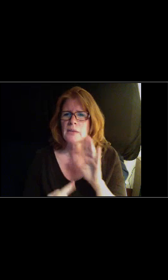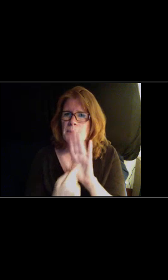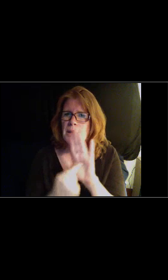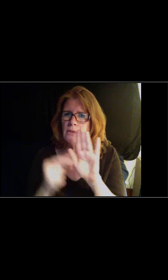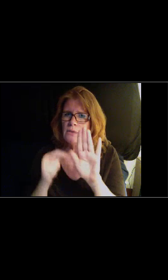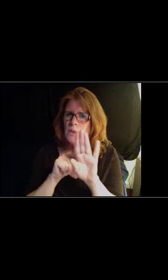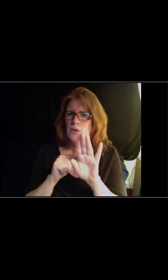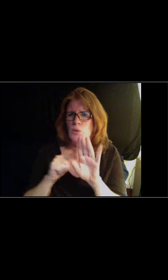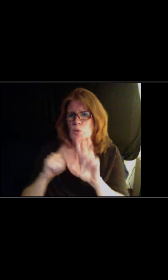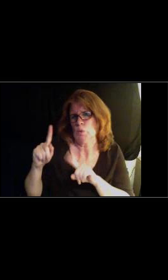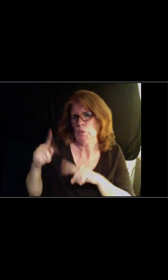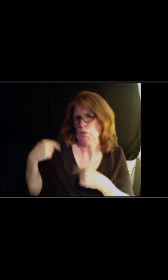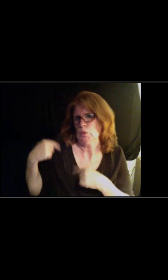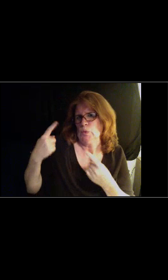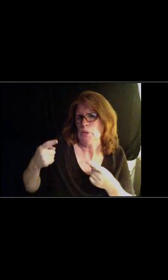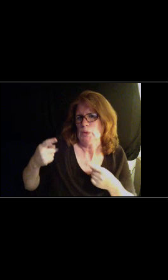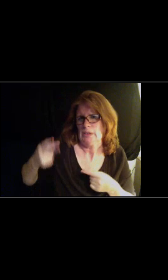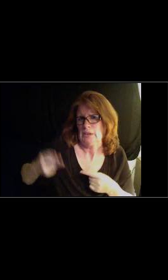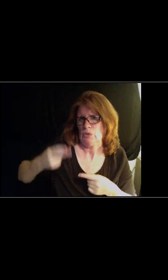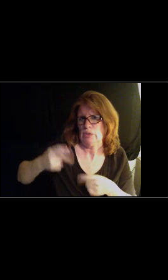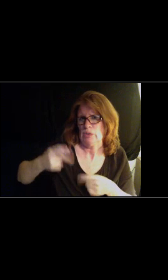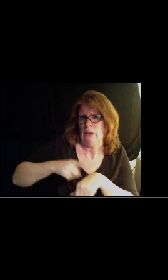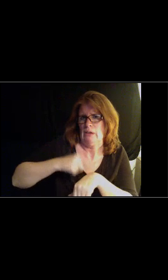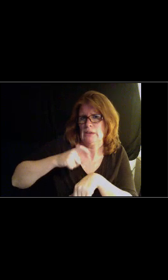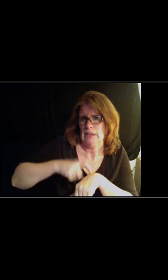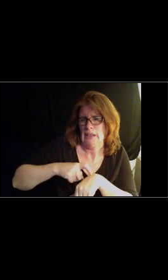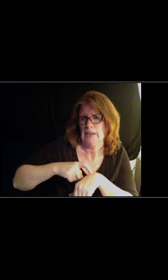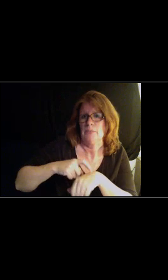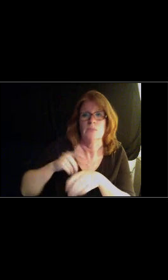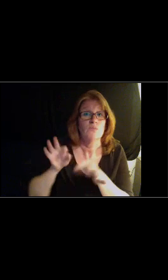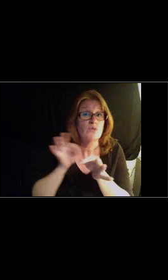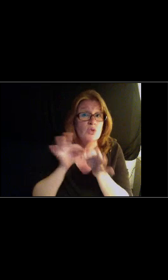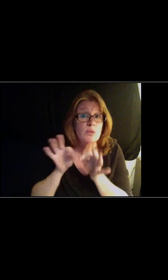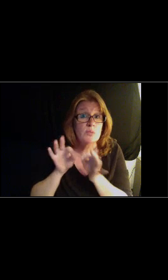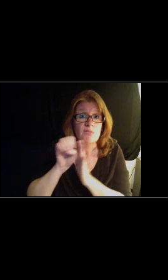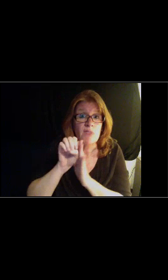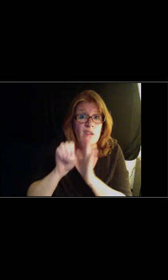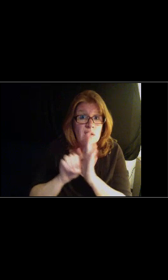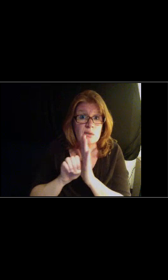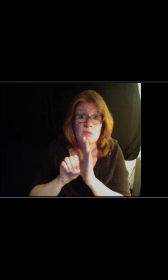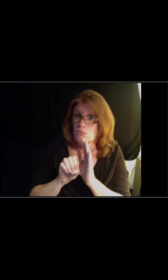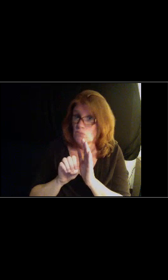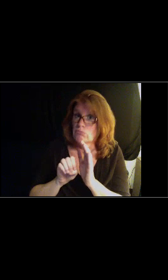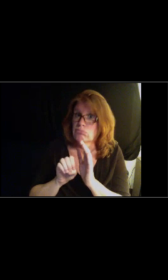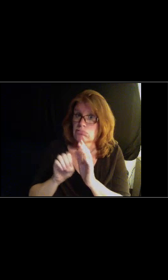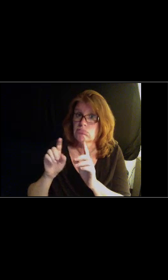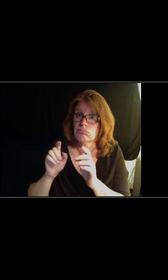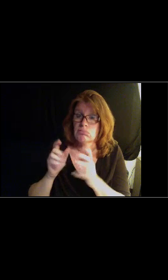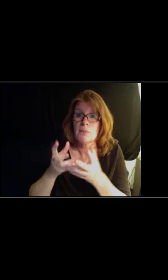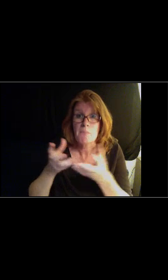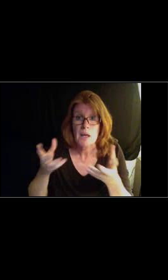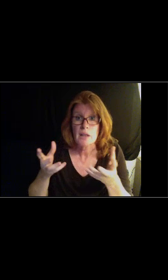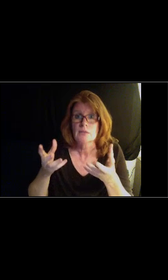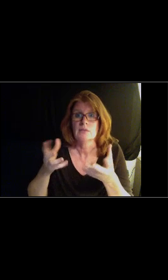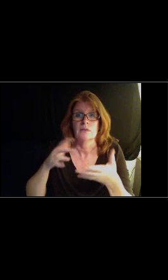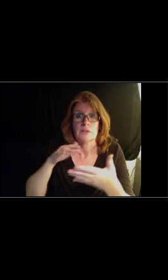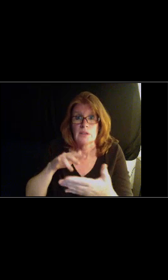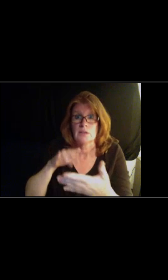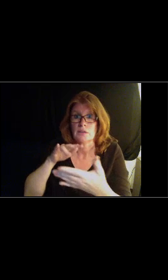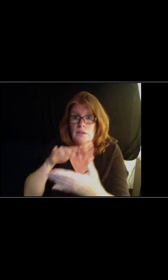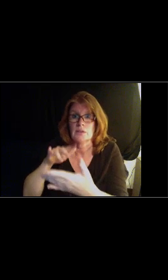So many of you might think that I am saying that all the metaphors may belong in the bin. But many of them have been around